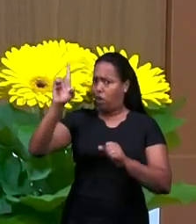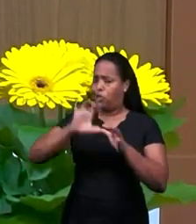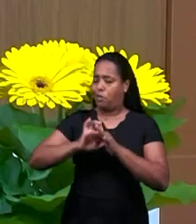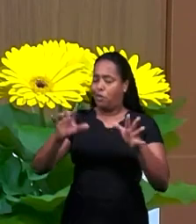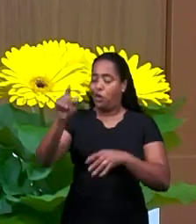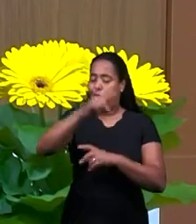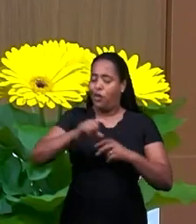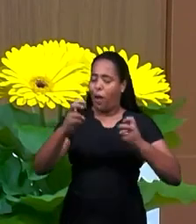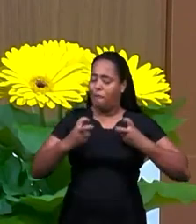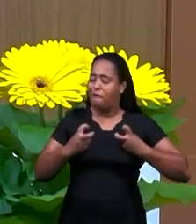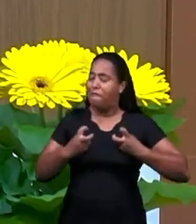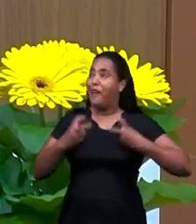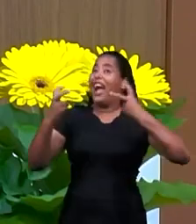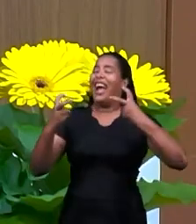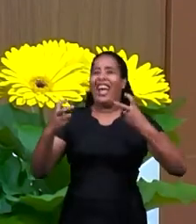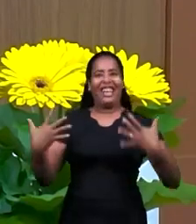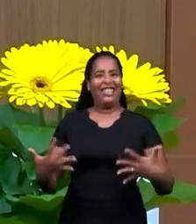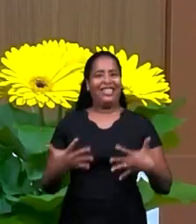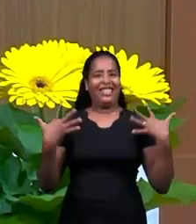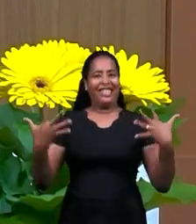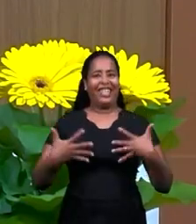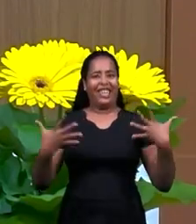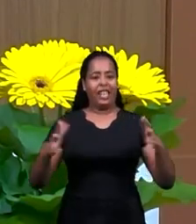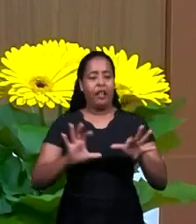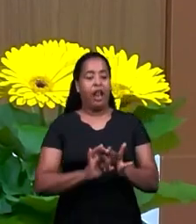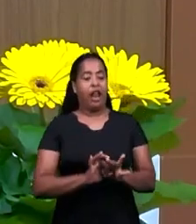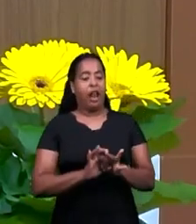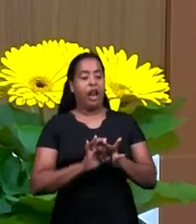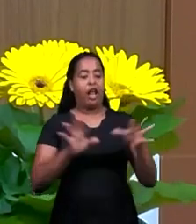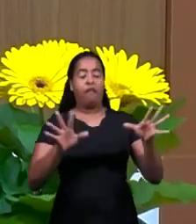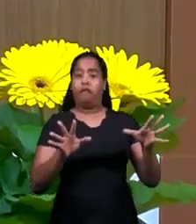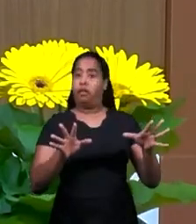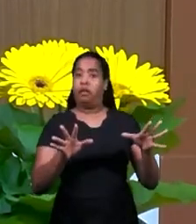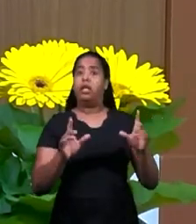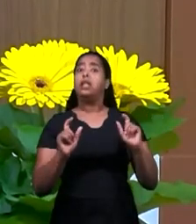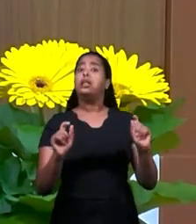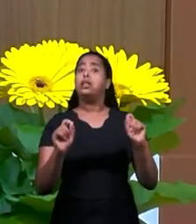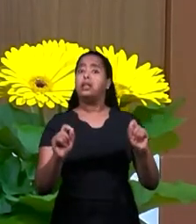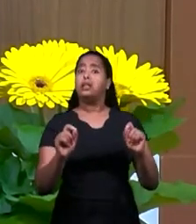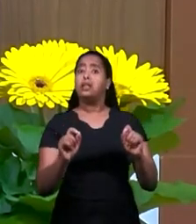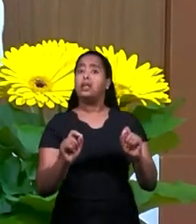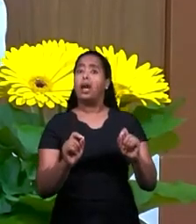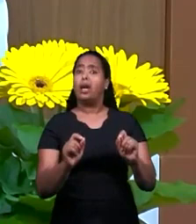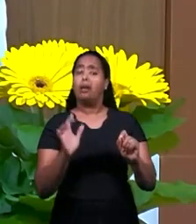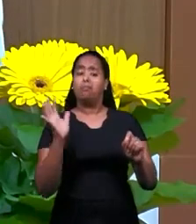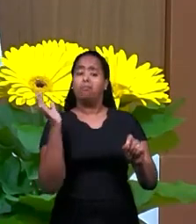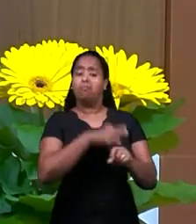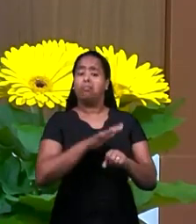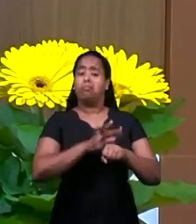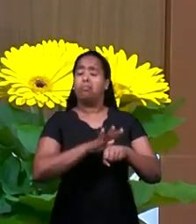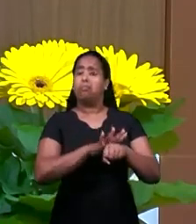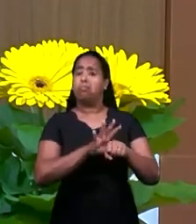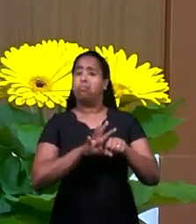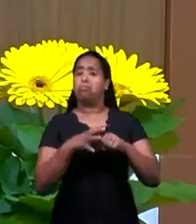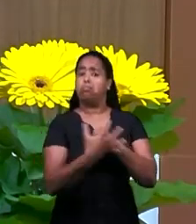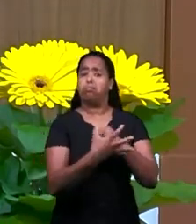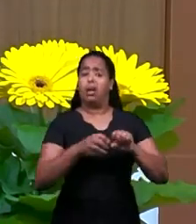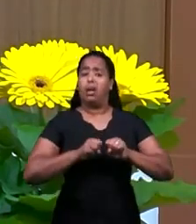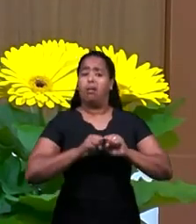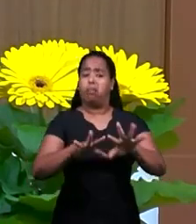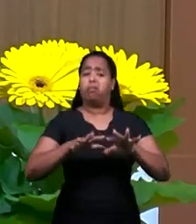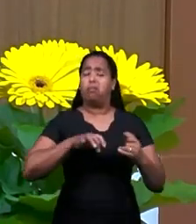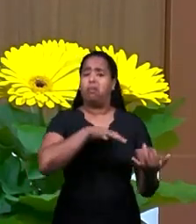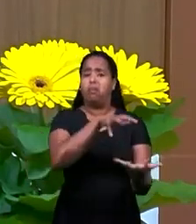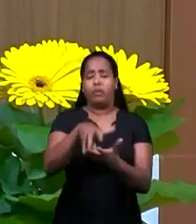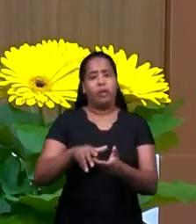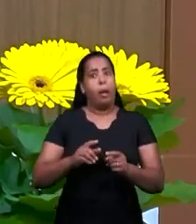for joy when we are finally rid of this great plague that has reached the